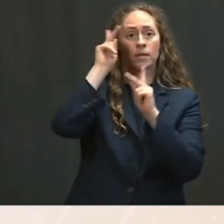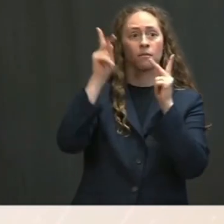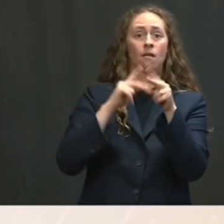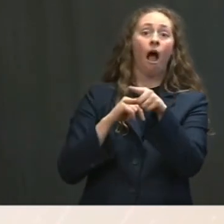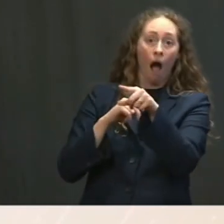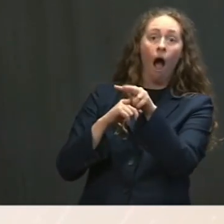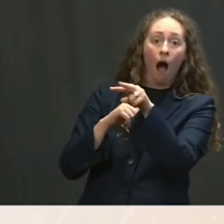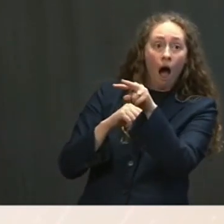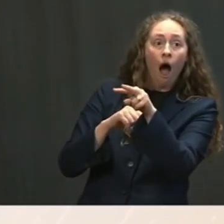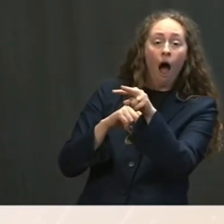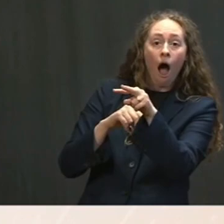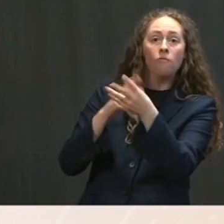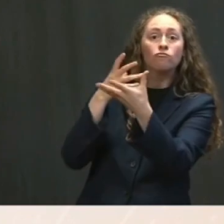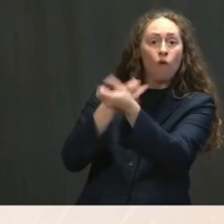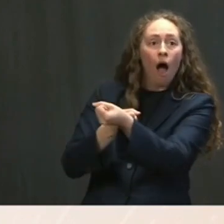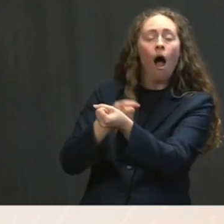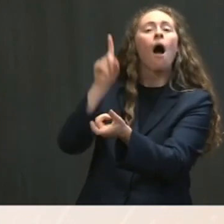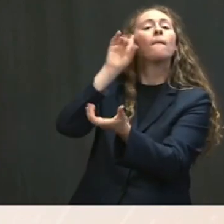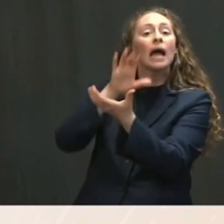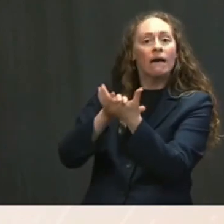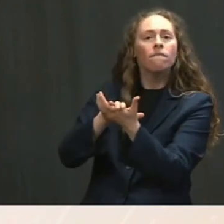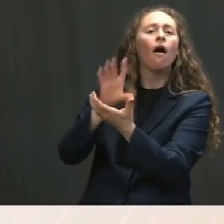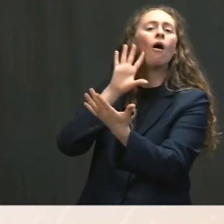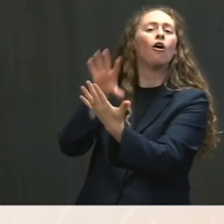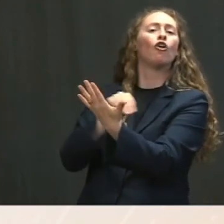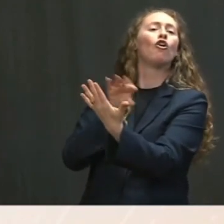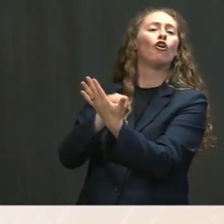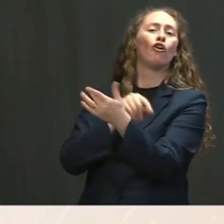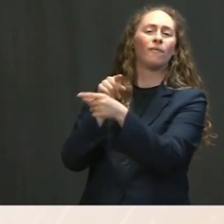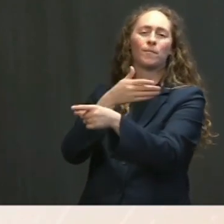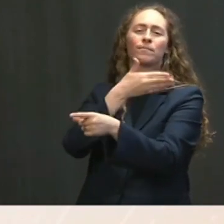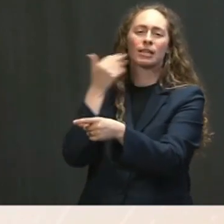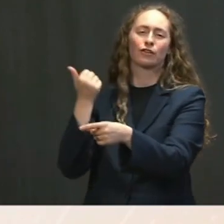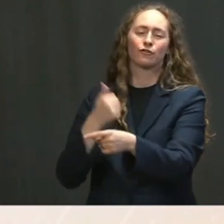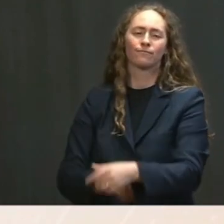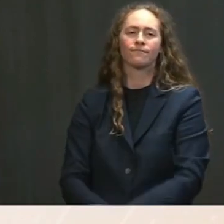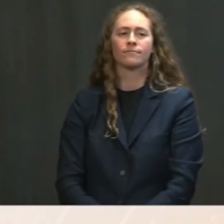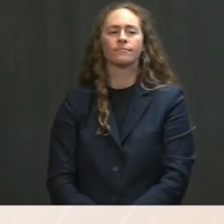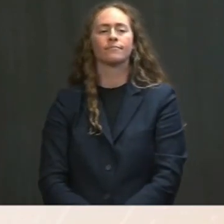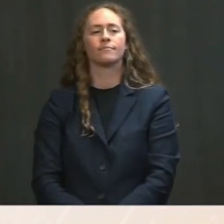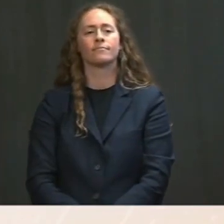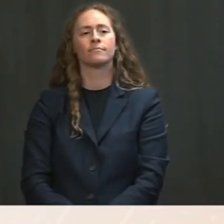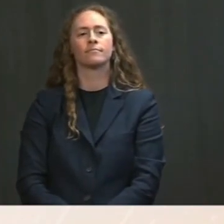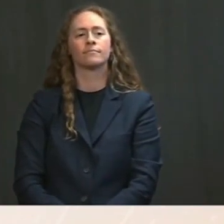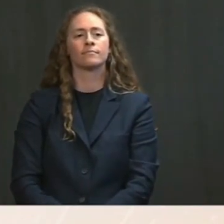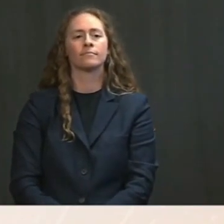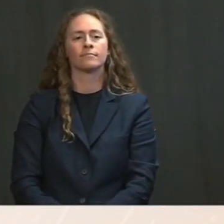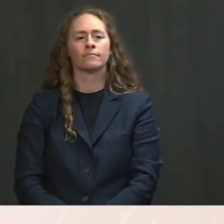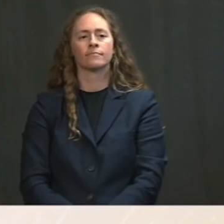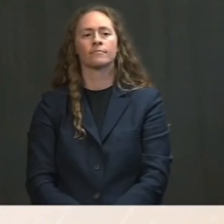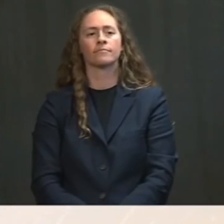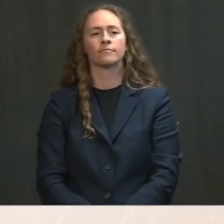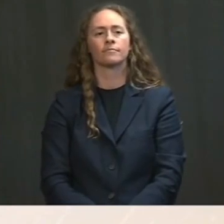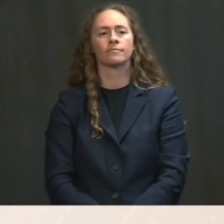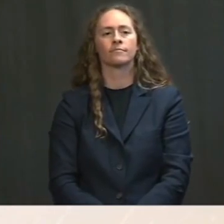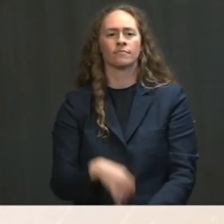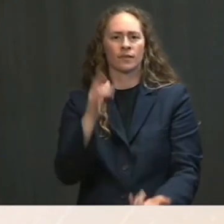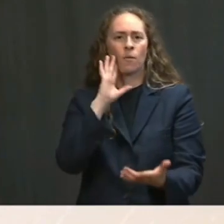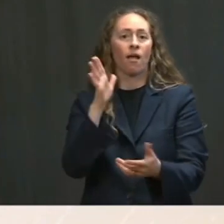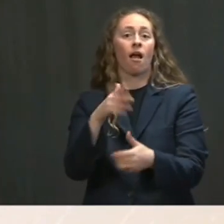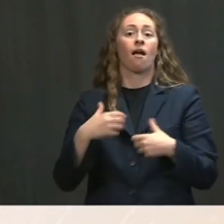them, support them, so that people can ultimately get the information they need to improve their health. Thank you so Jen, much for joining us. Thank Thank you. you,